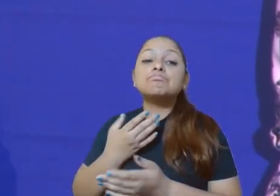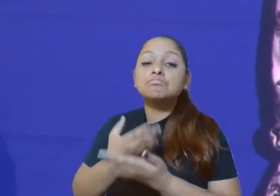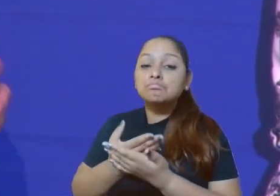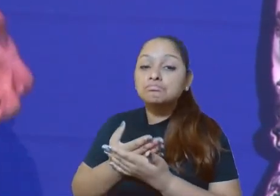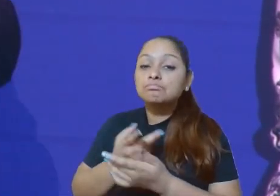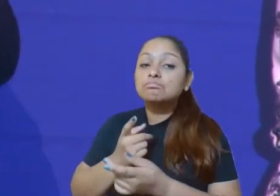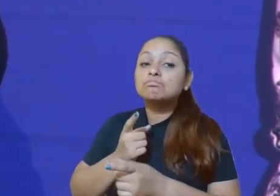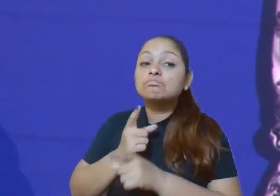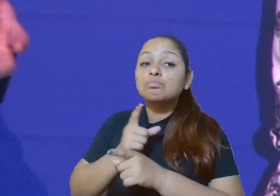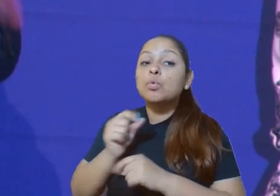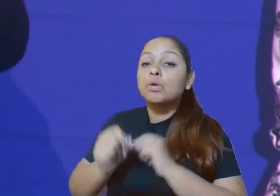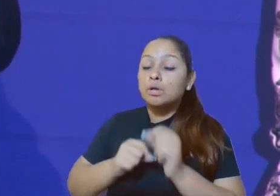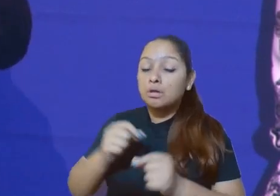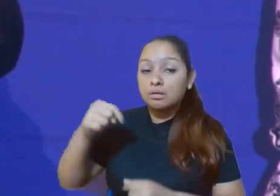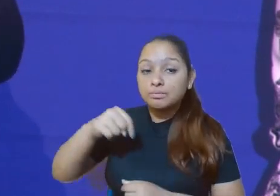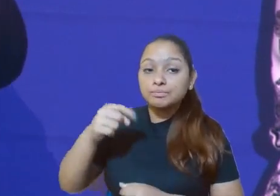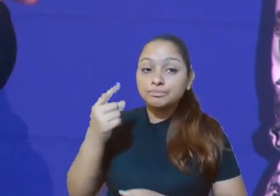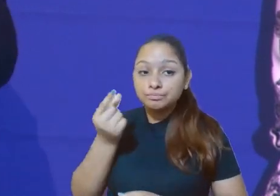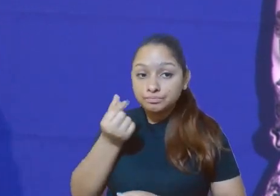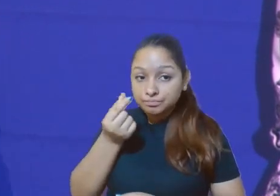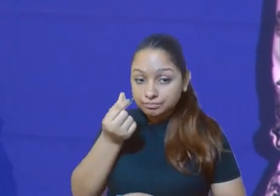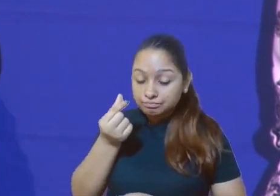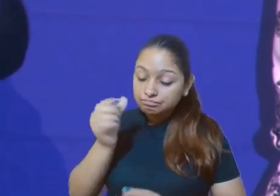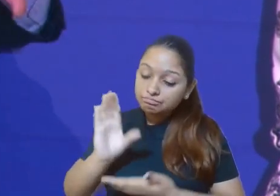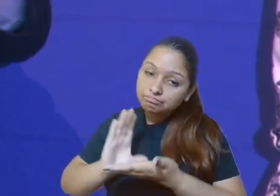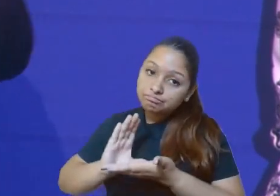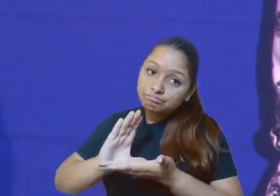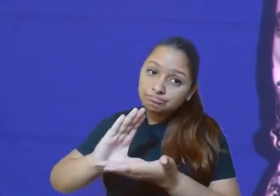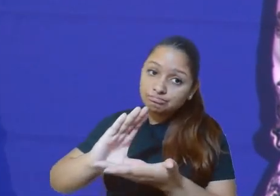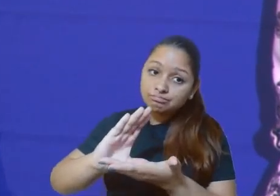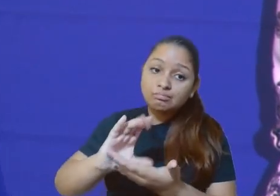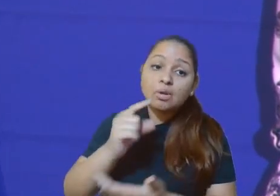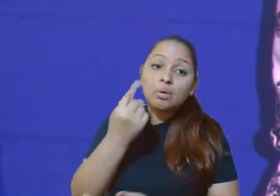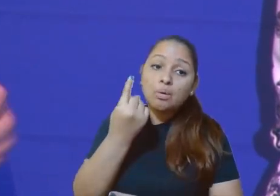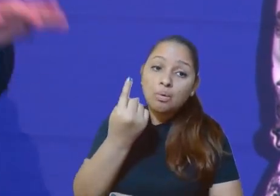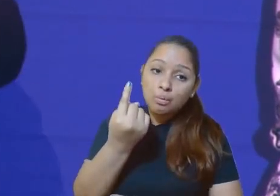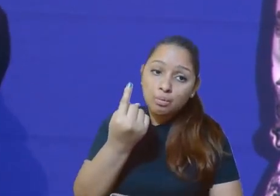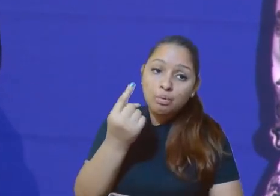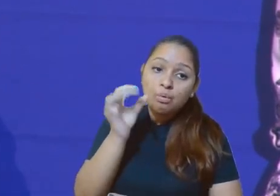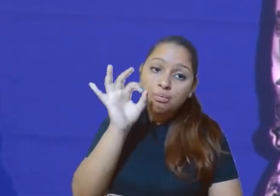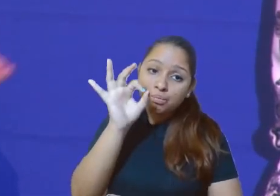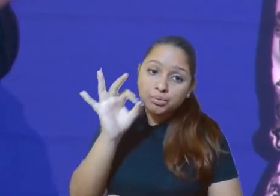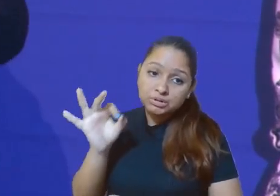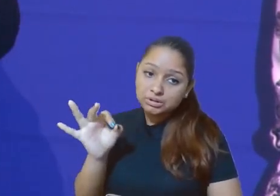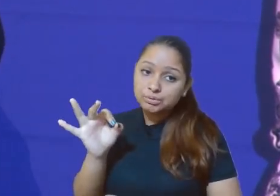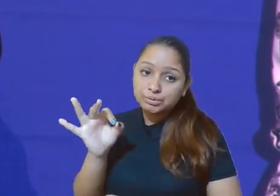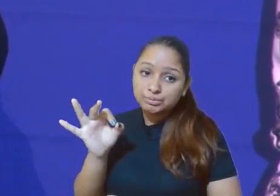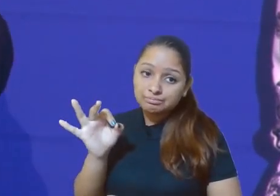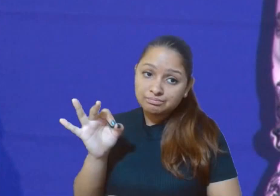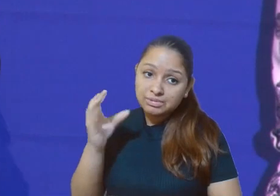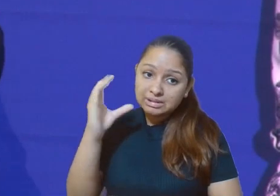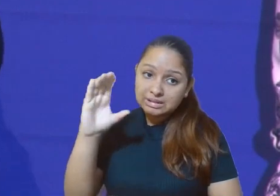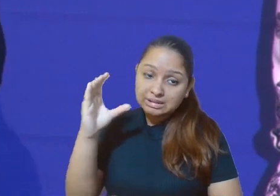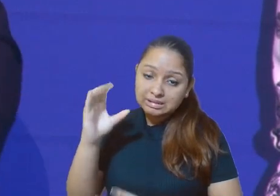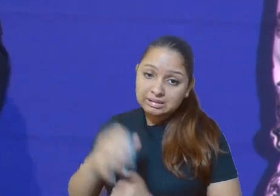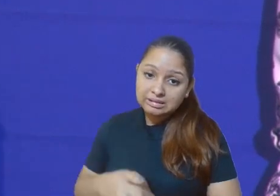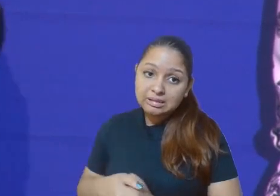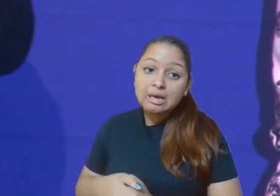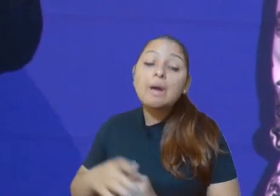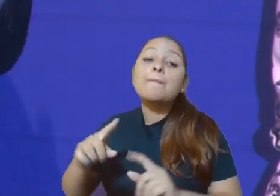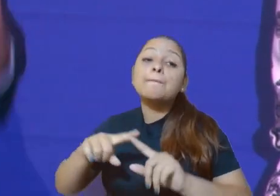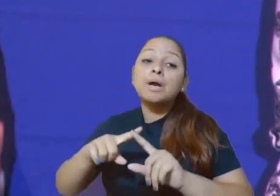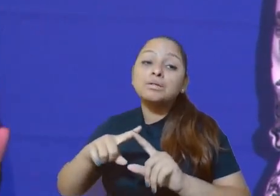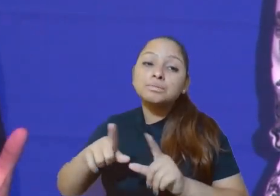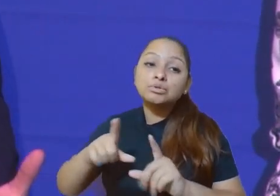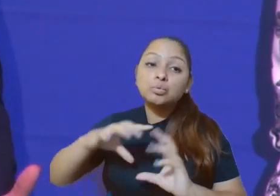world, Brazil invests around 1% of its GDP in science, when global average is around